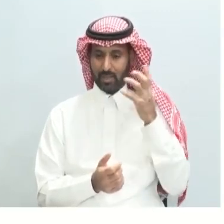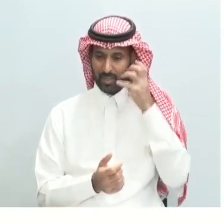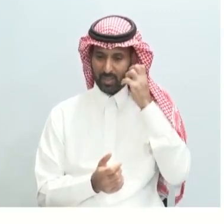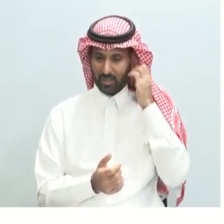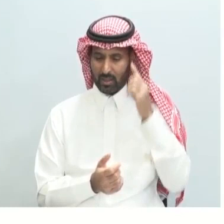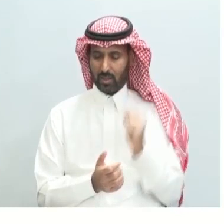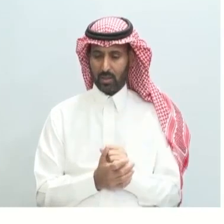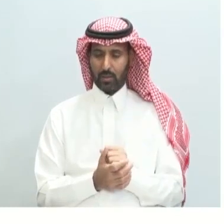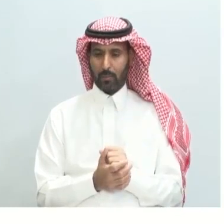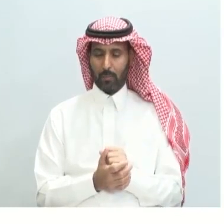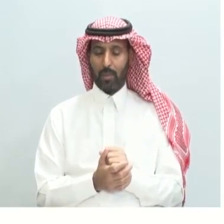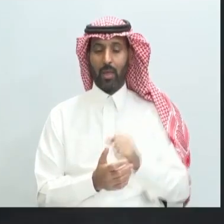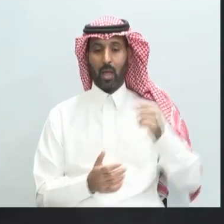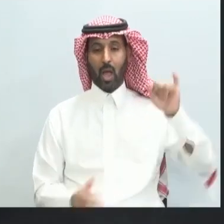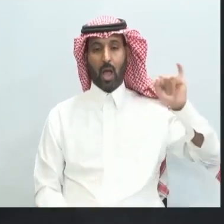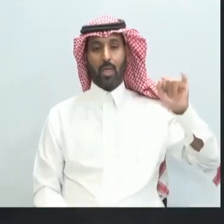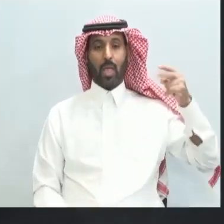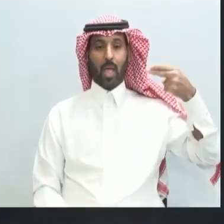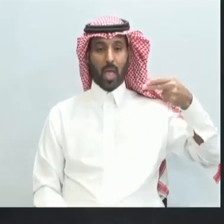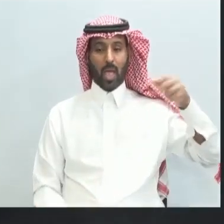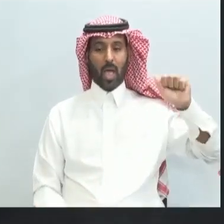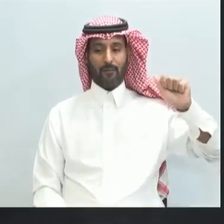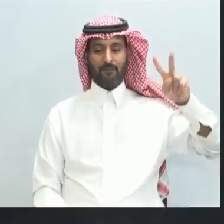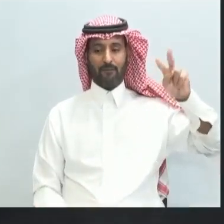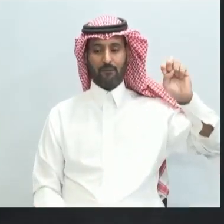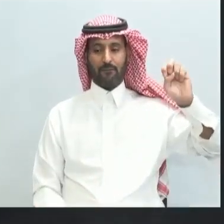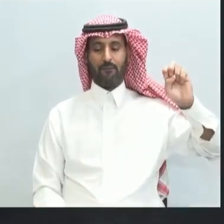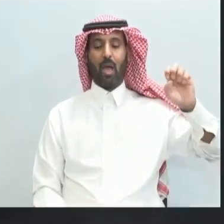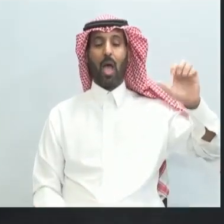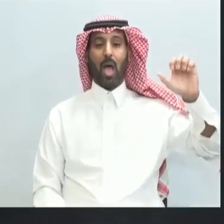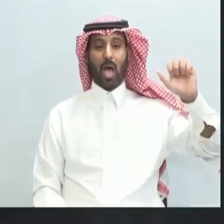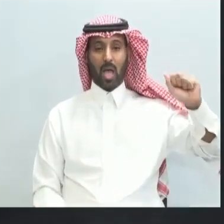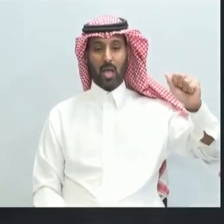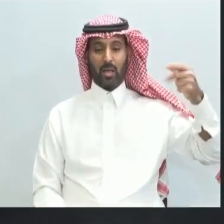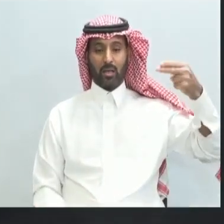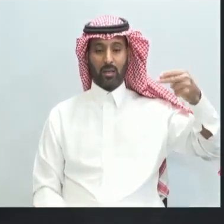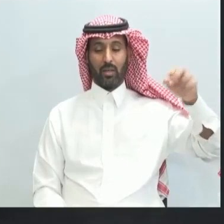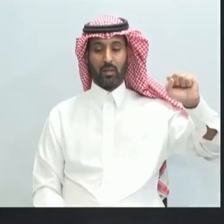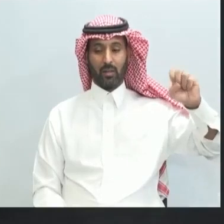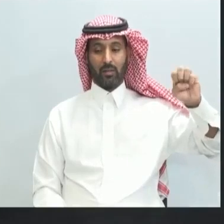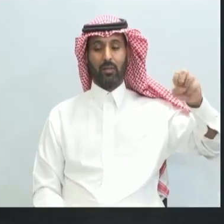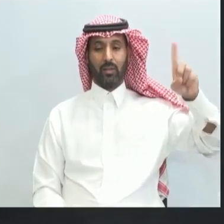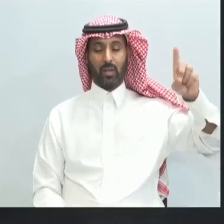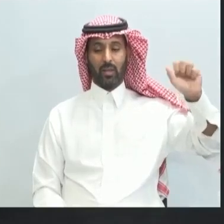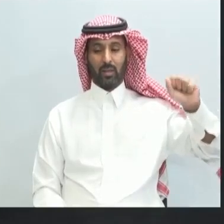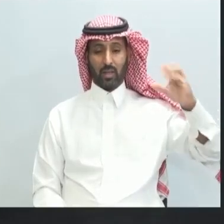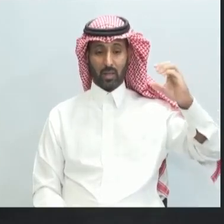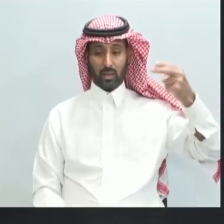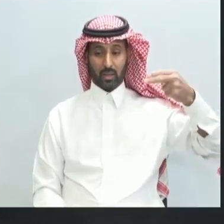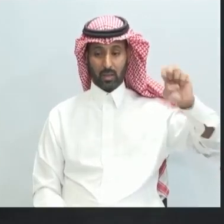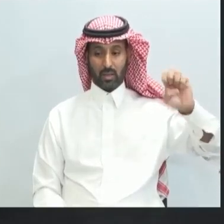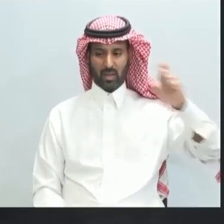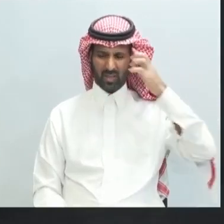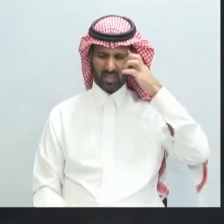have a headache. So what do you think we mean by a headache? Usually a headache